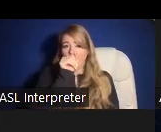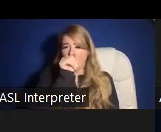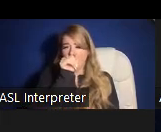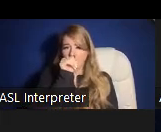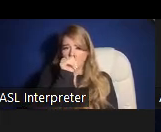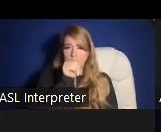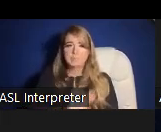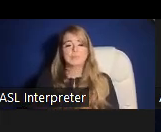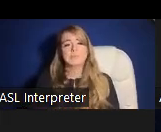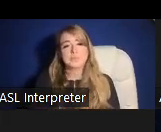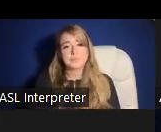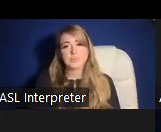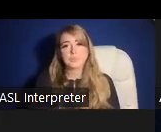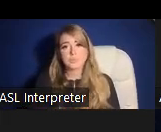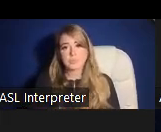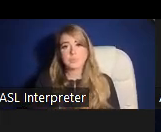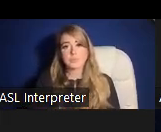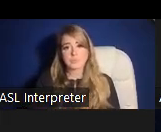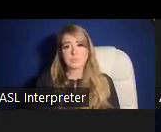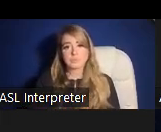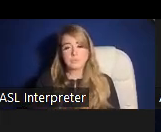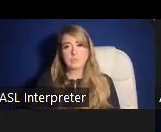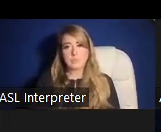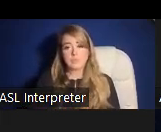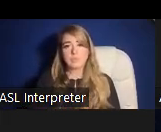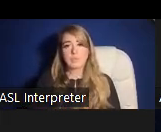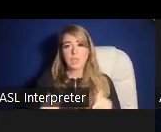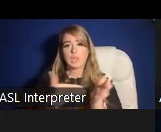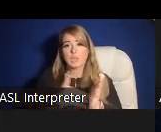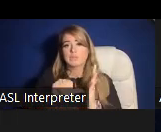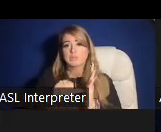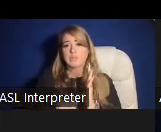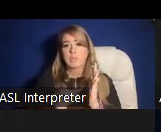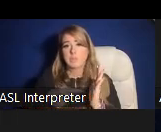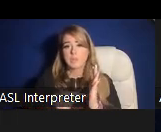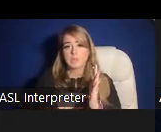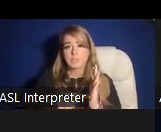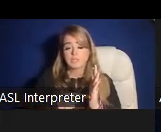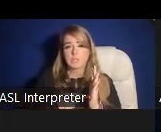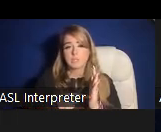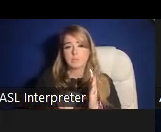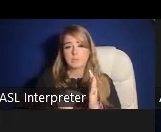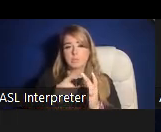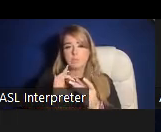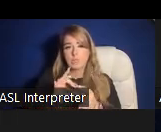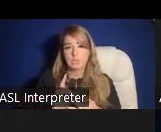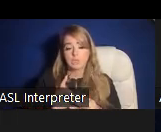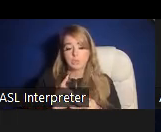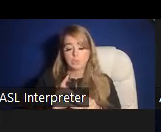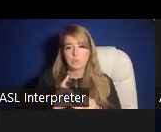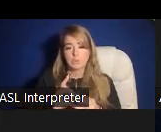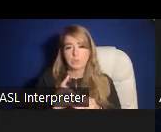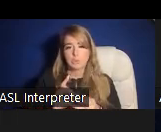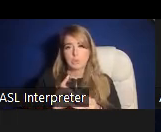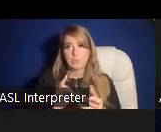Speak to that very specifically. So again, this is Tom, interim deputy commissioner.